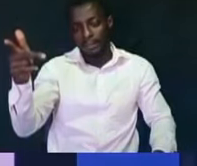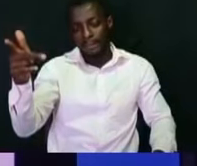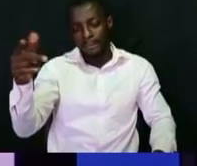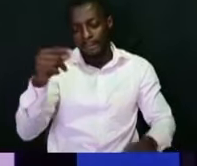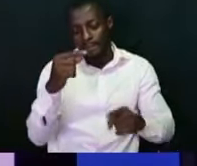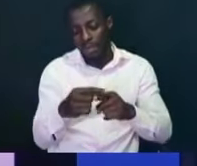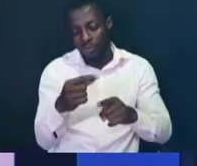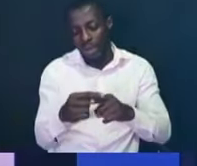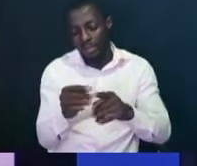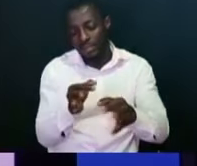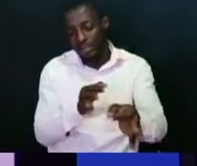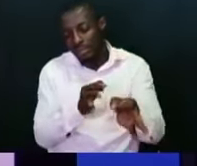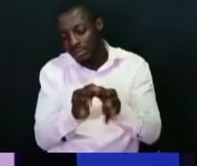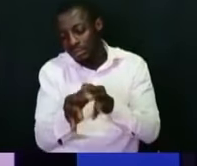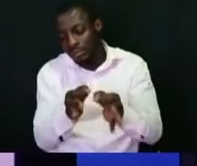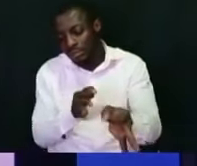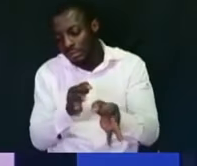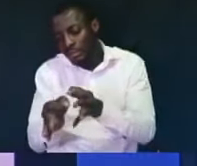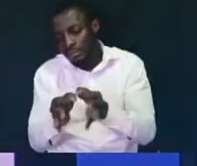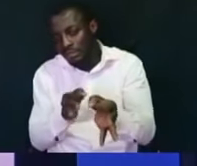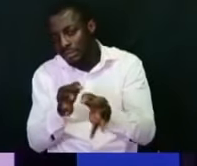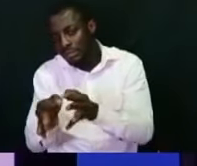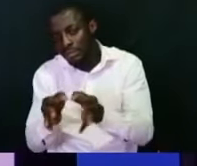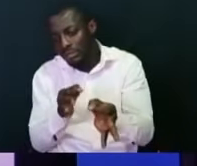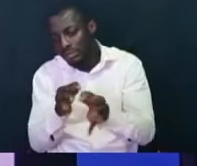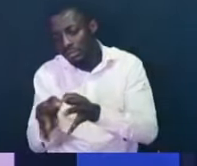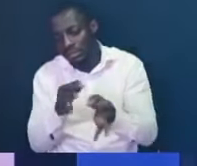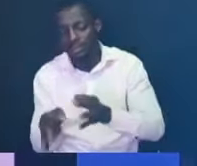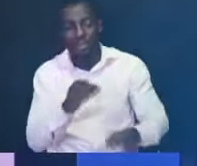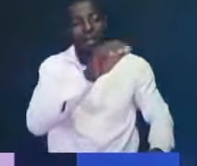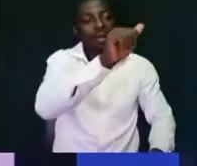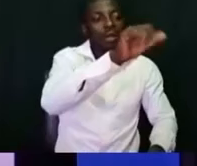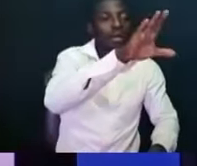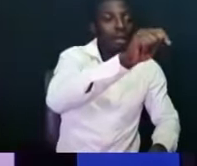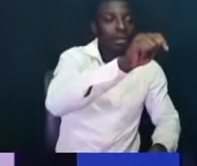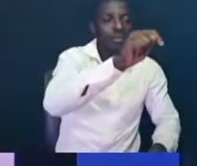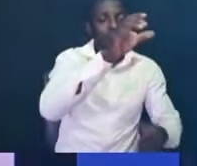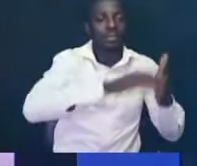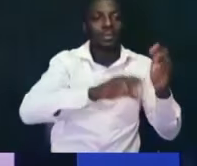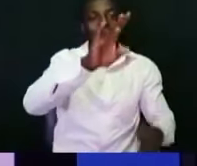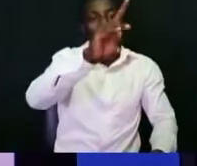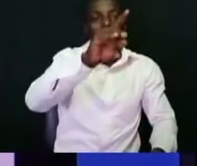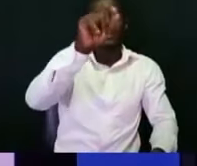the word explaining is found in 172 and